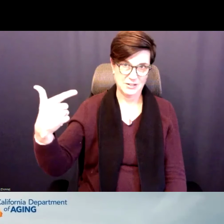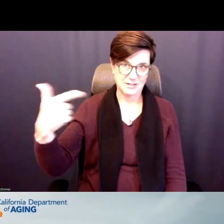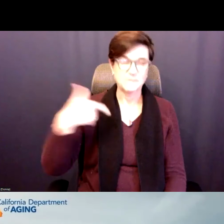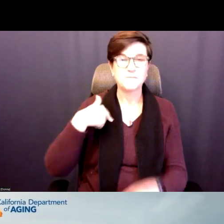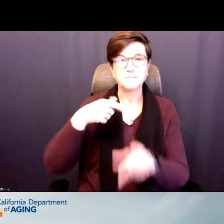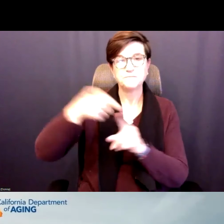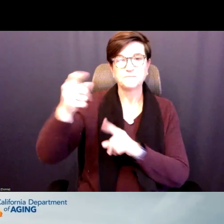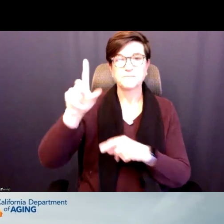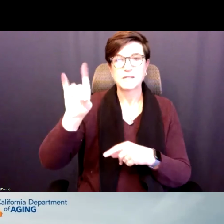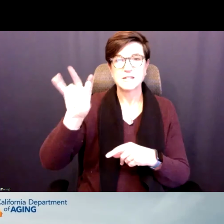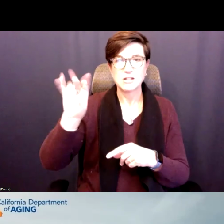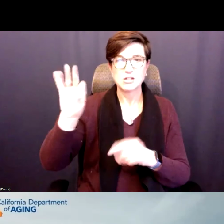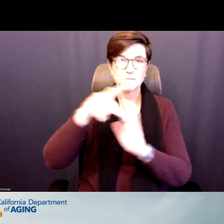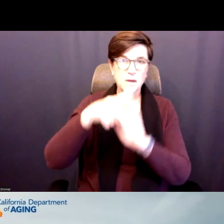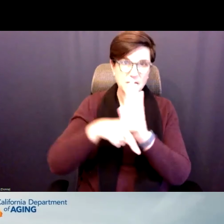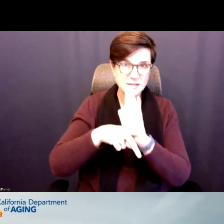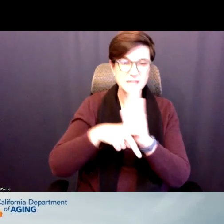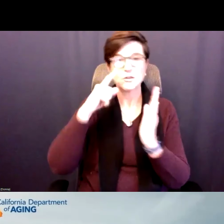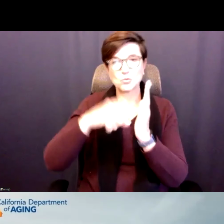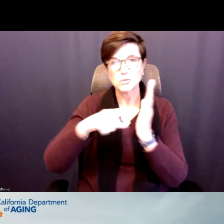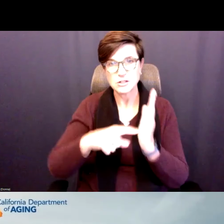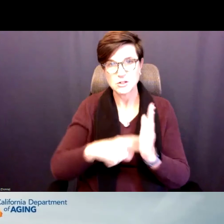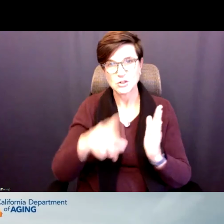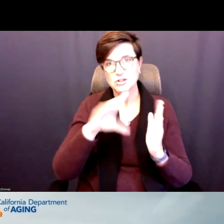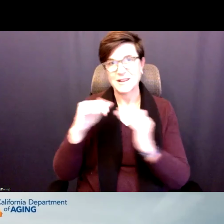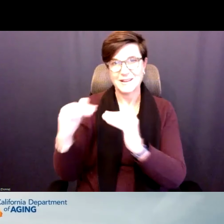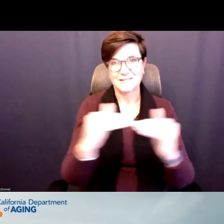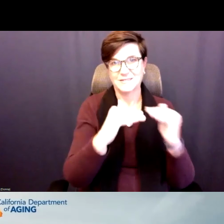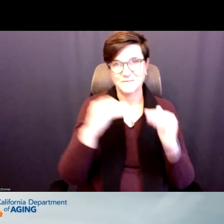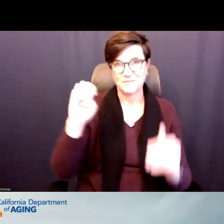Policy, Research, and Equity.